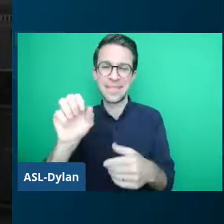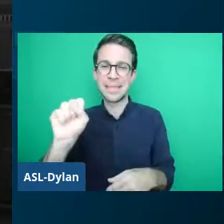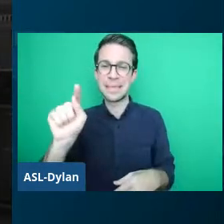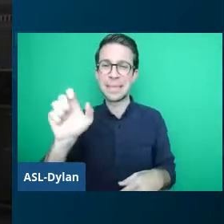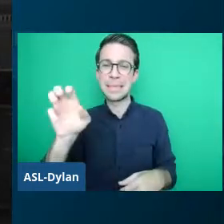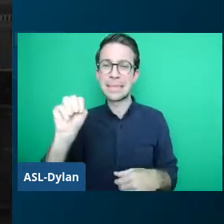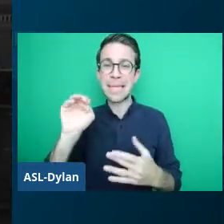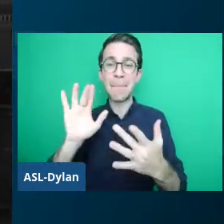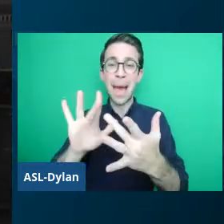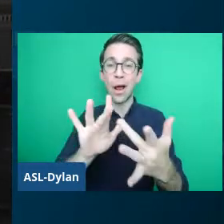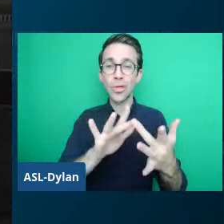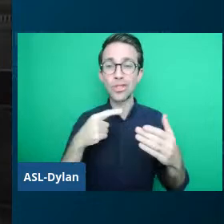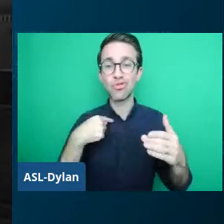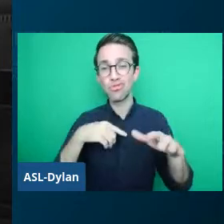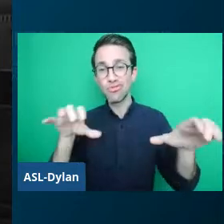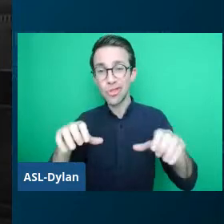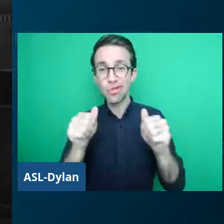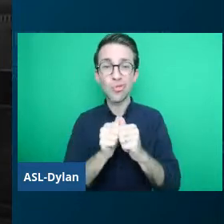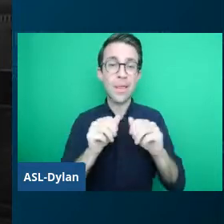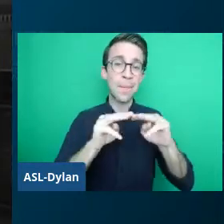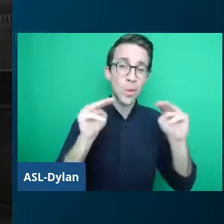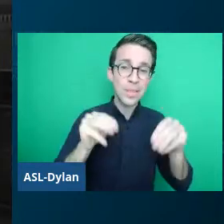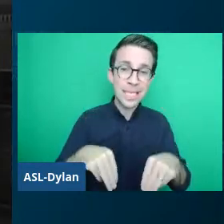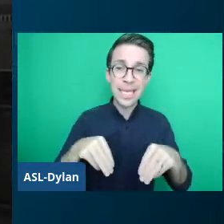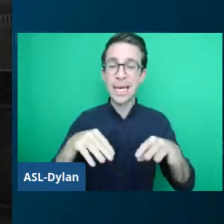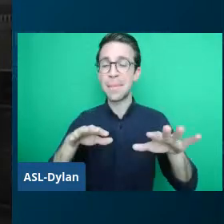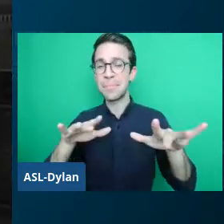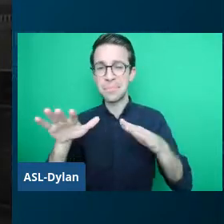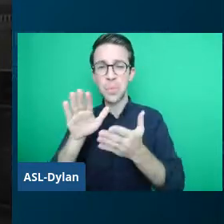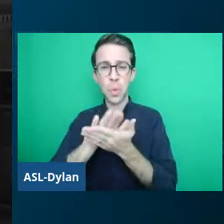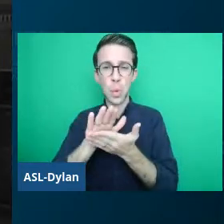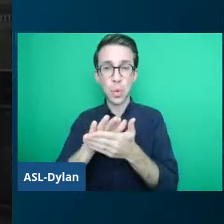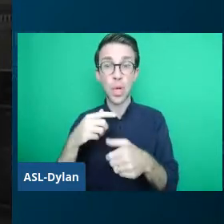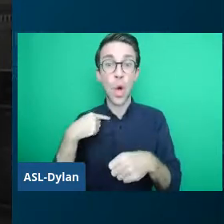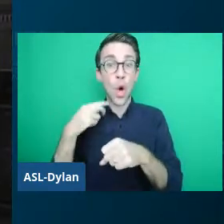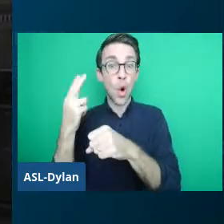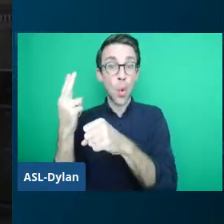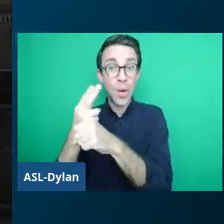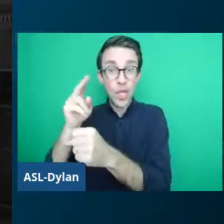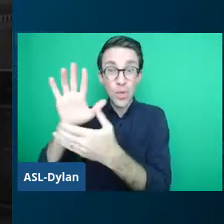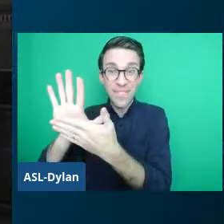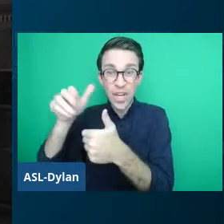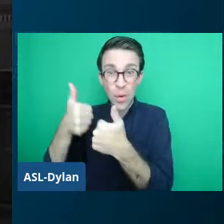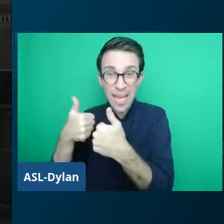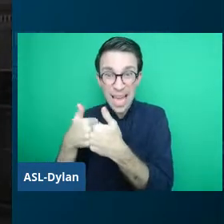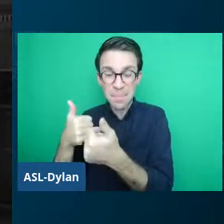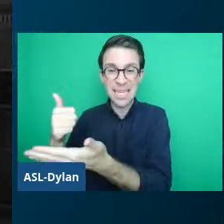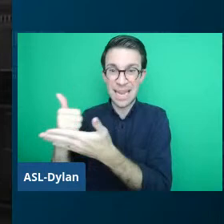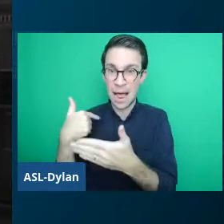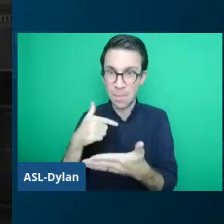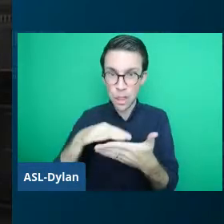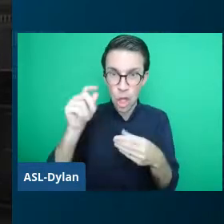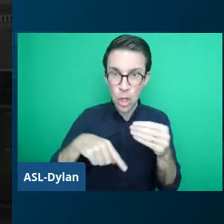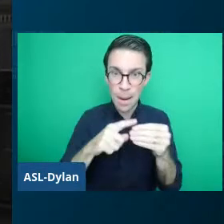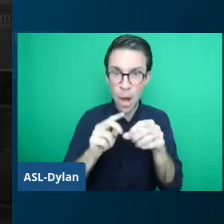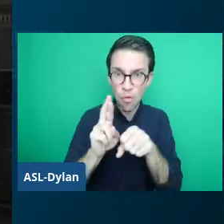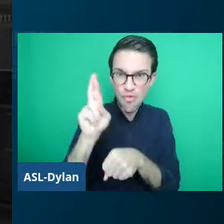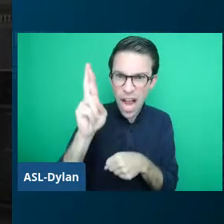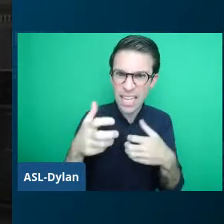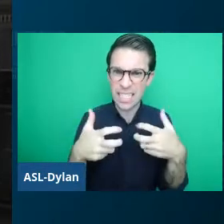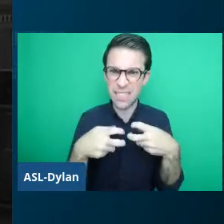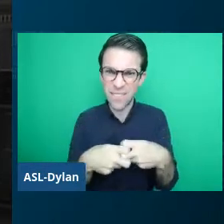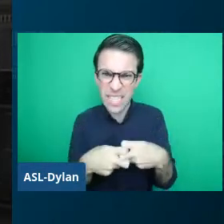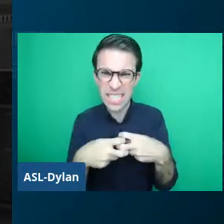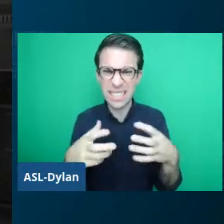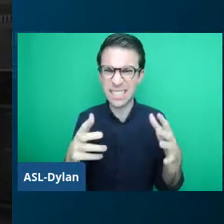do with museums. We do live streams, that sort of thing. And we use video games to help learn the basics of physics and rockets and stuff like that. So today